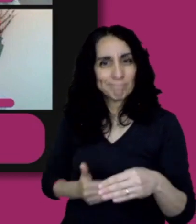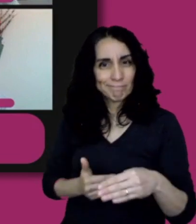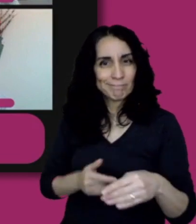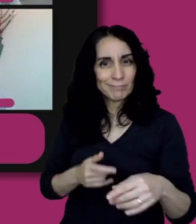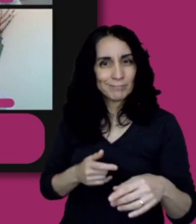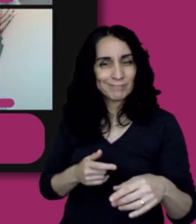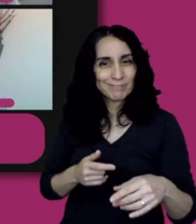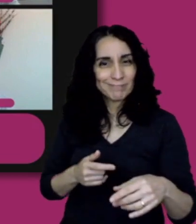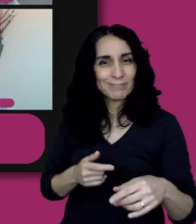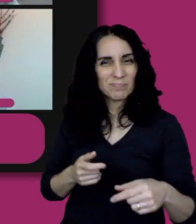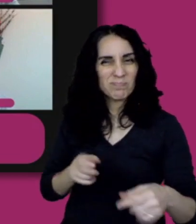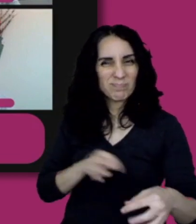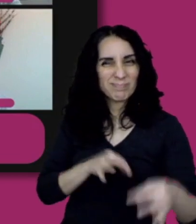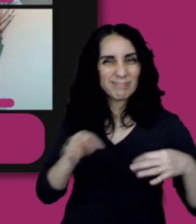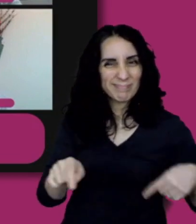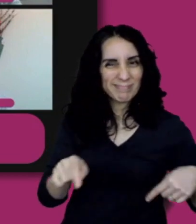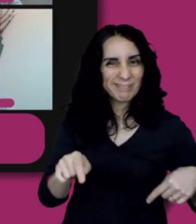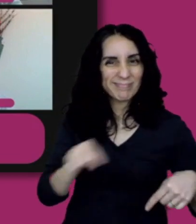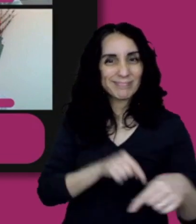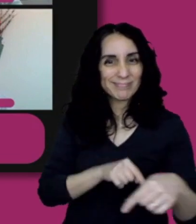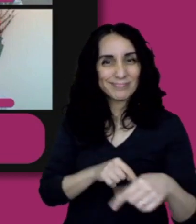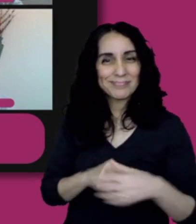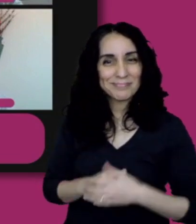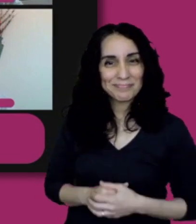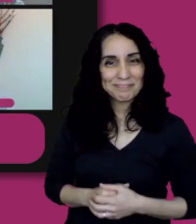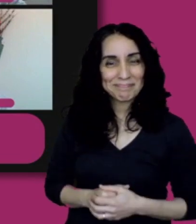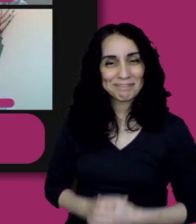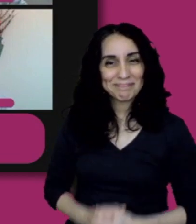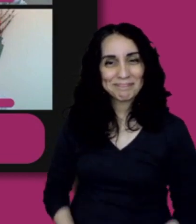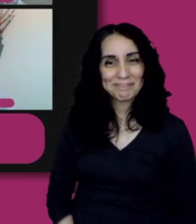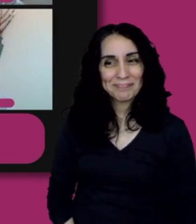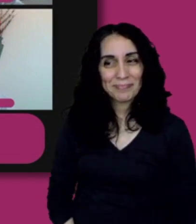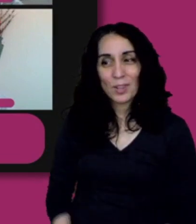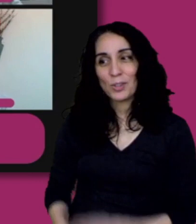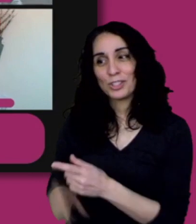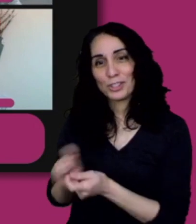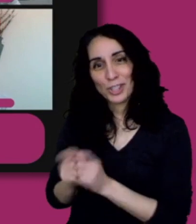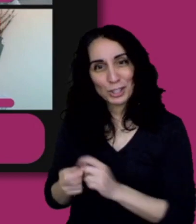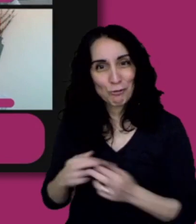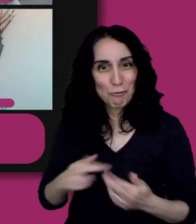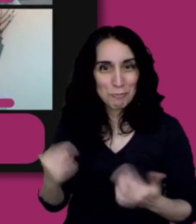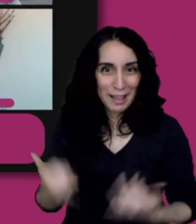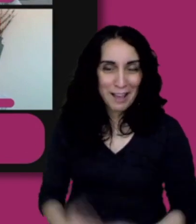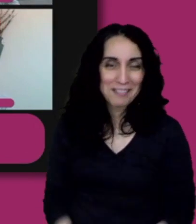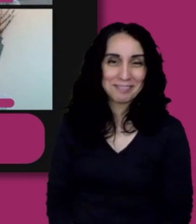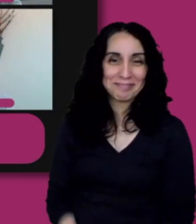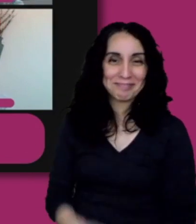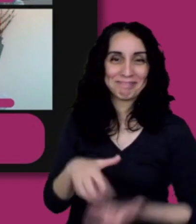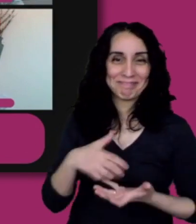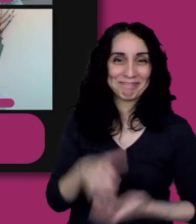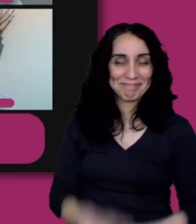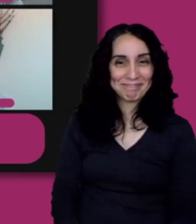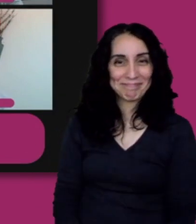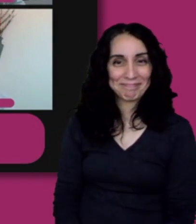this. I think that was one thing. I know he's just changing rooms now. That was just one